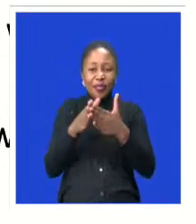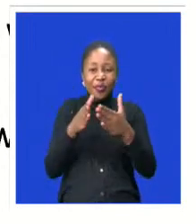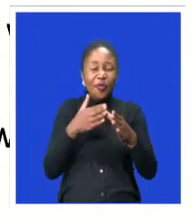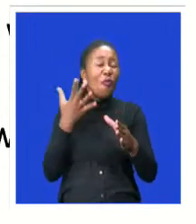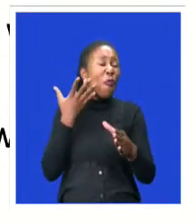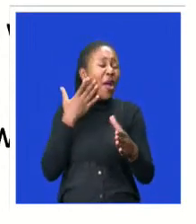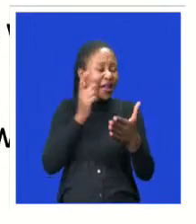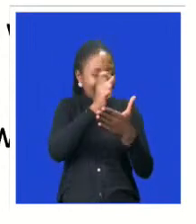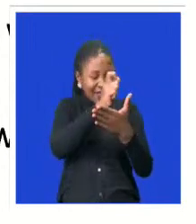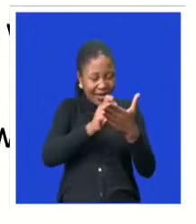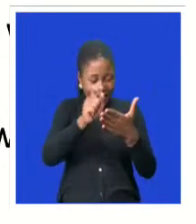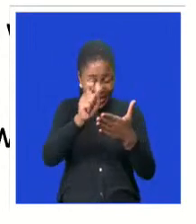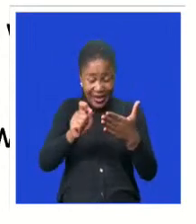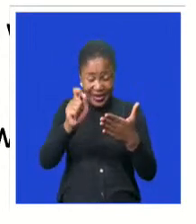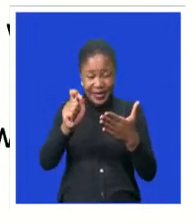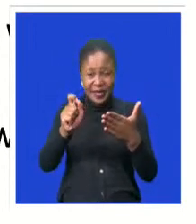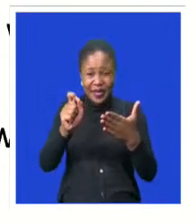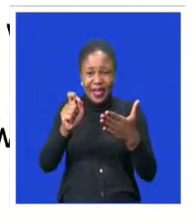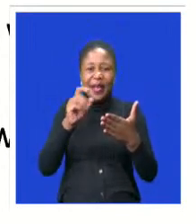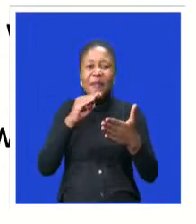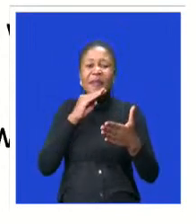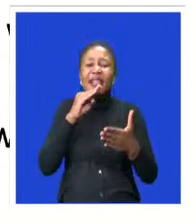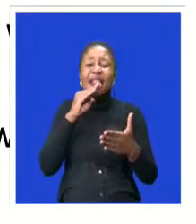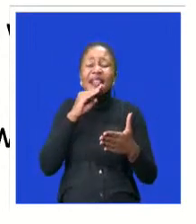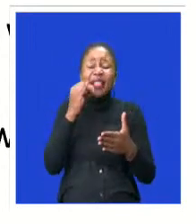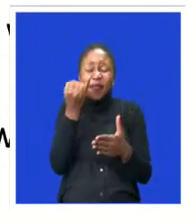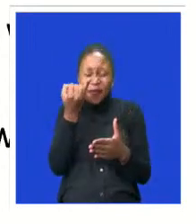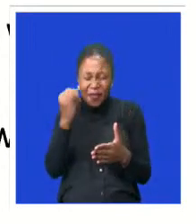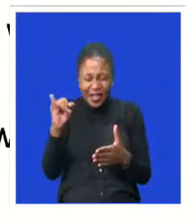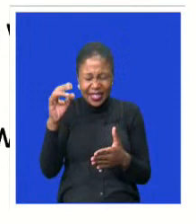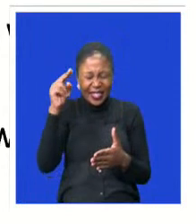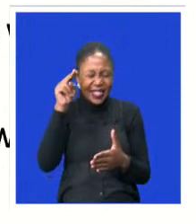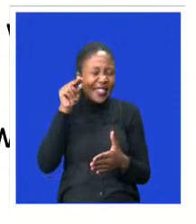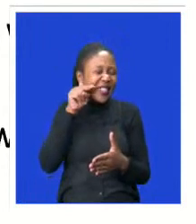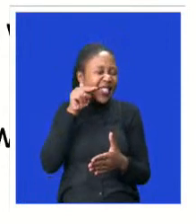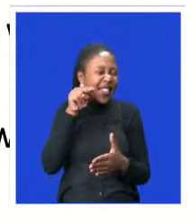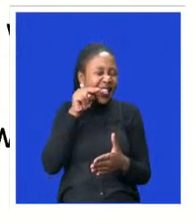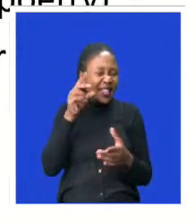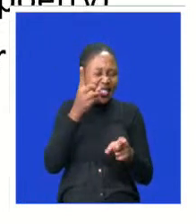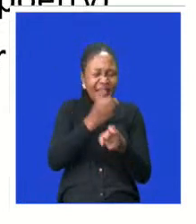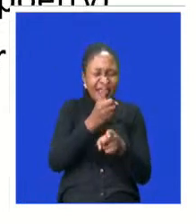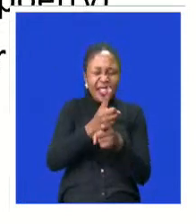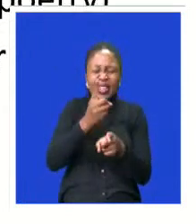produce our own written pieces.